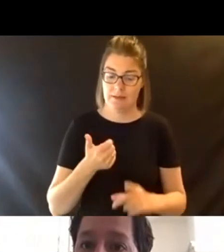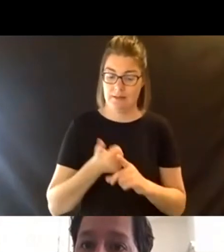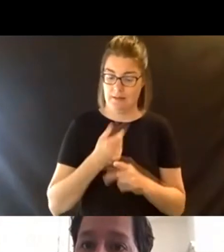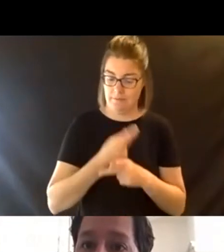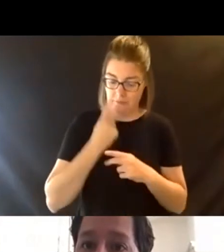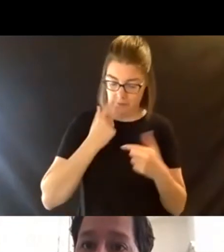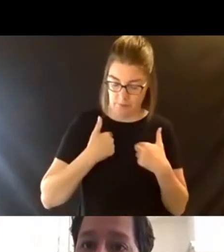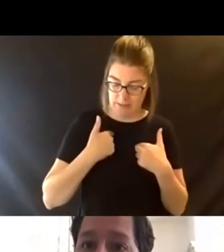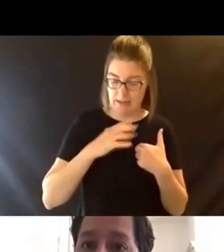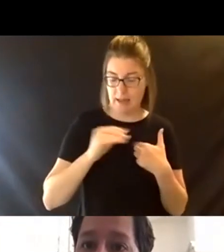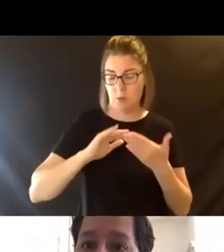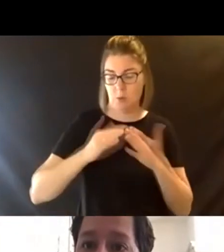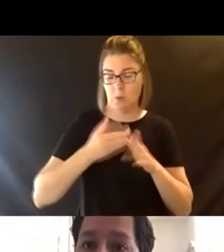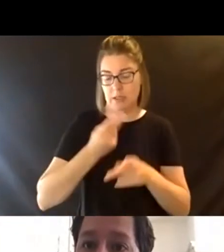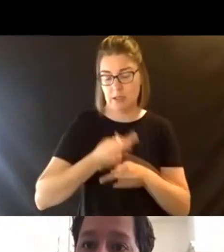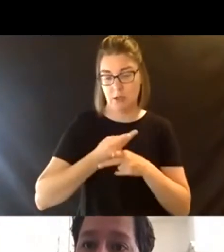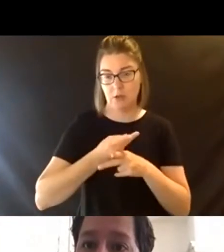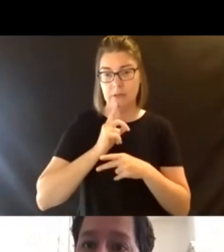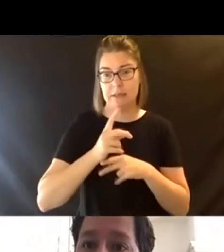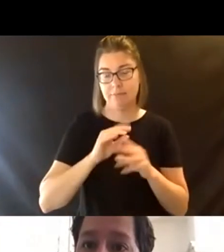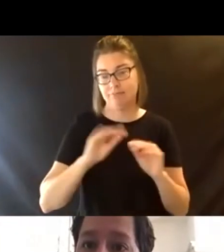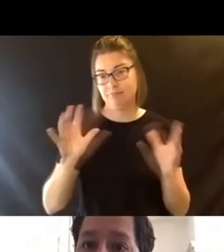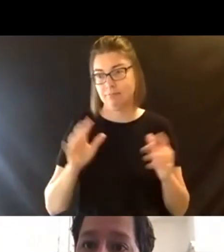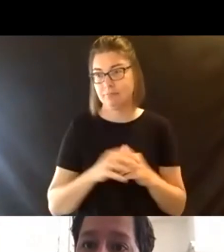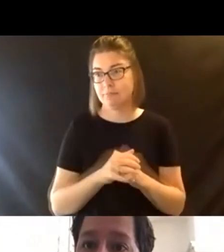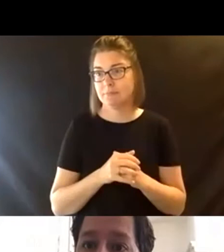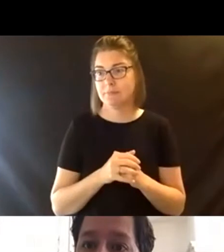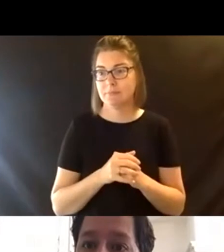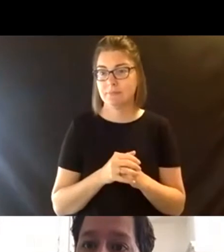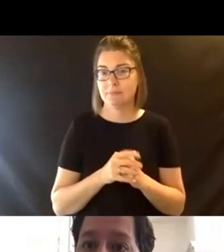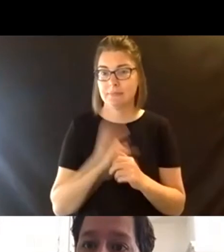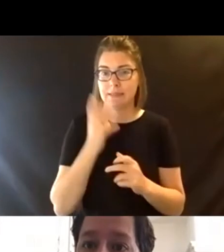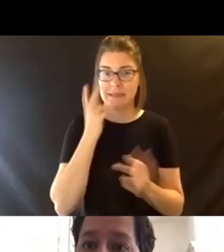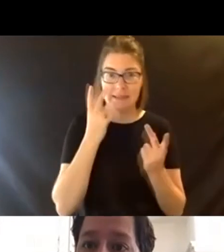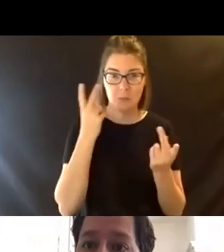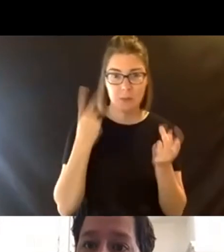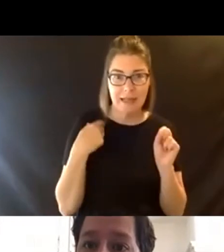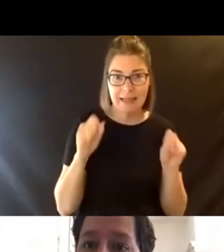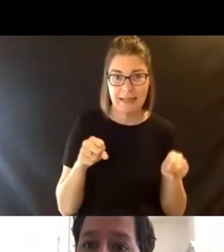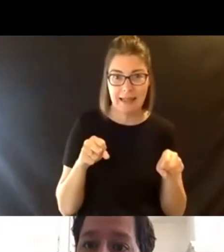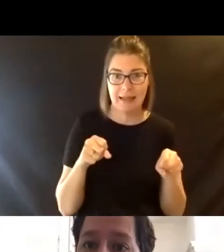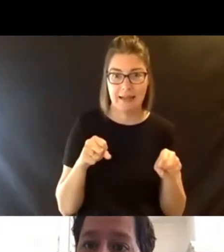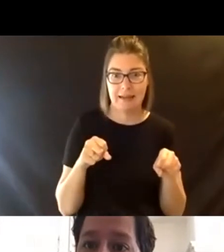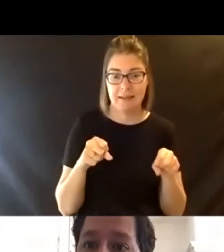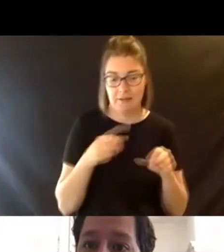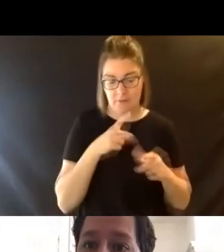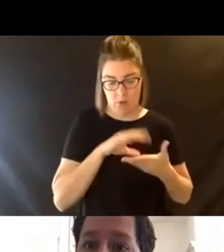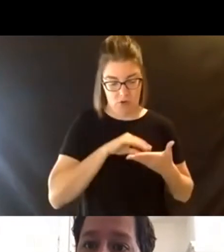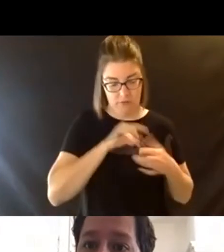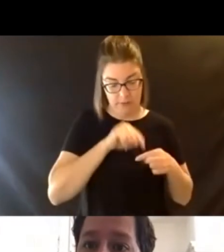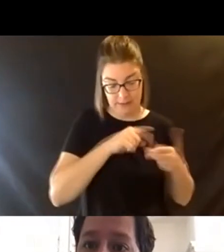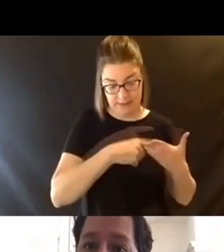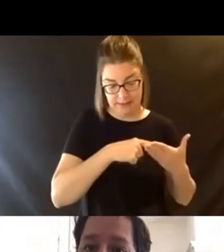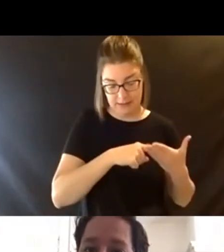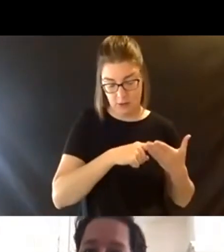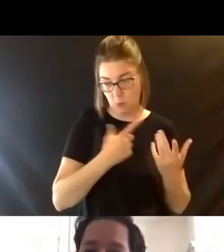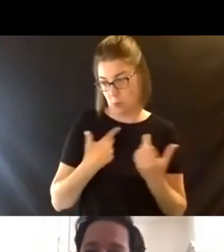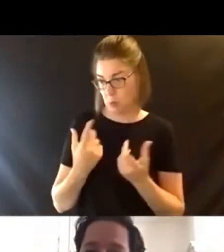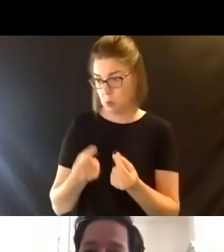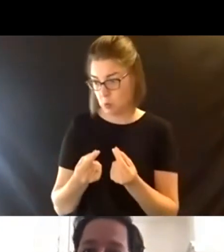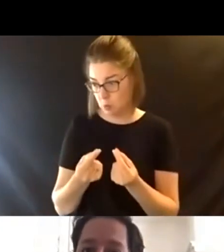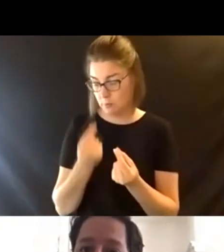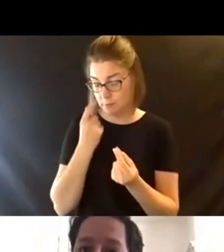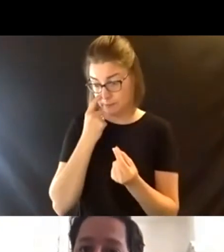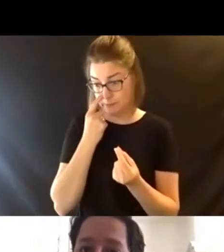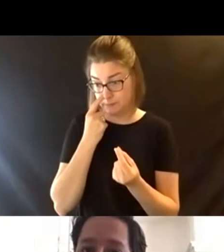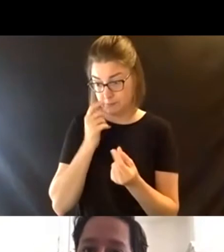care obviously is just sort of seeing what I can, taking away from this conversation, what I can do to empower